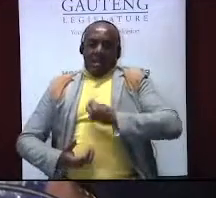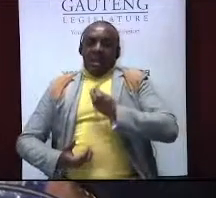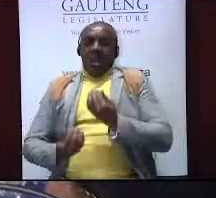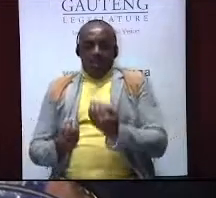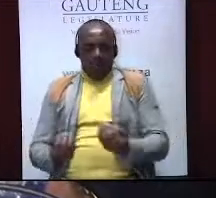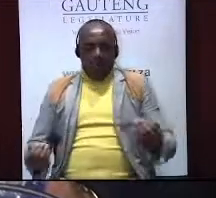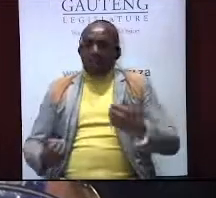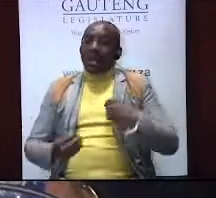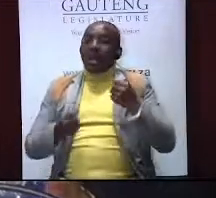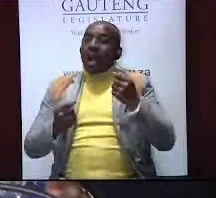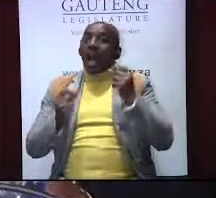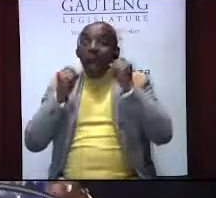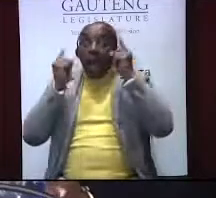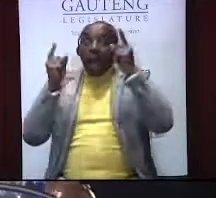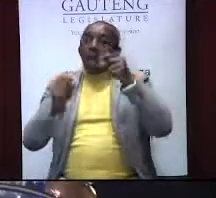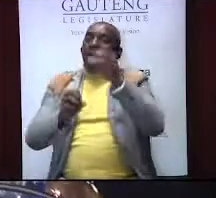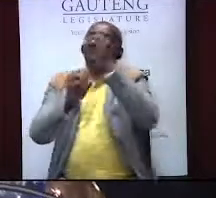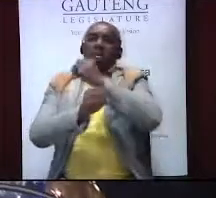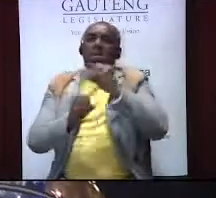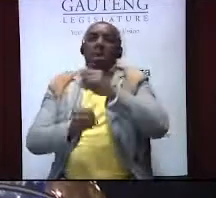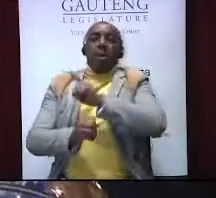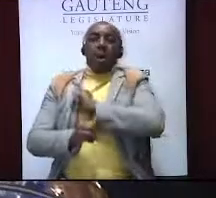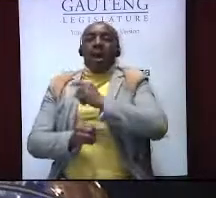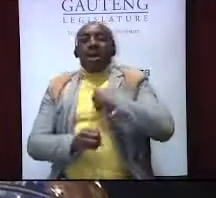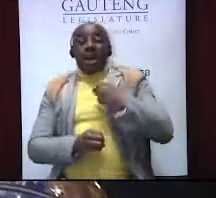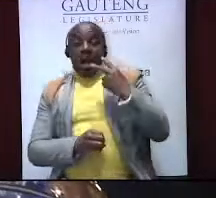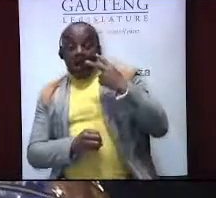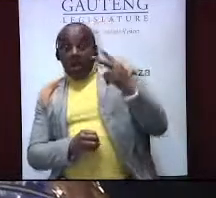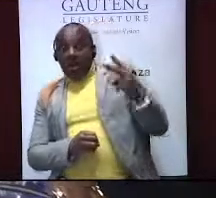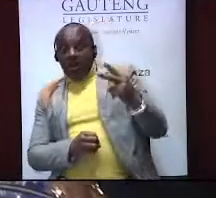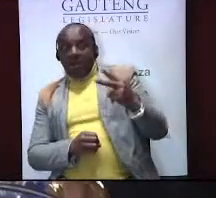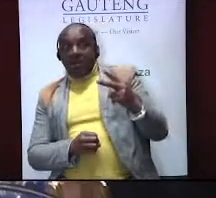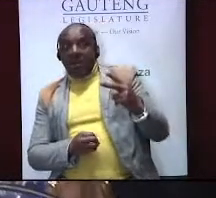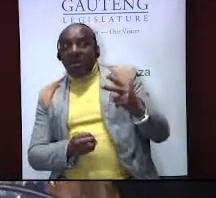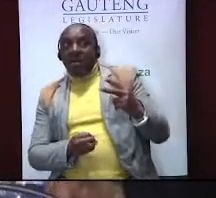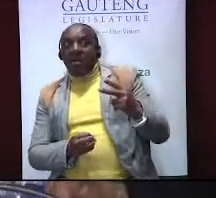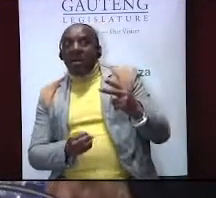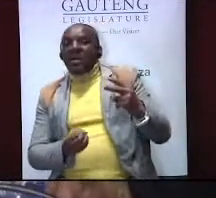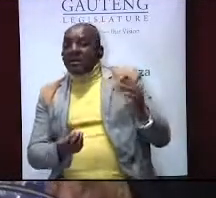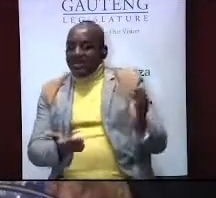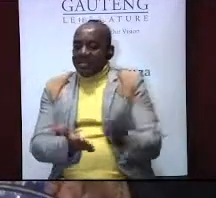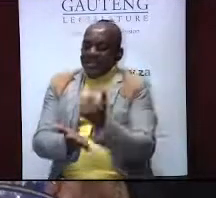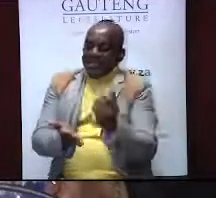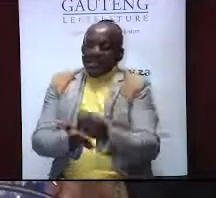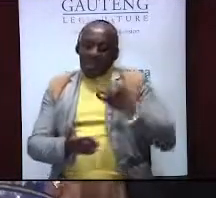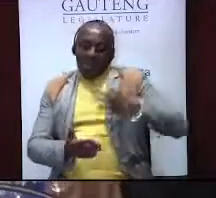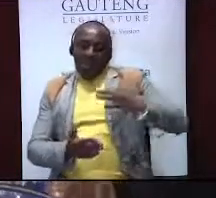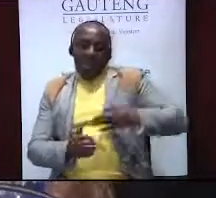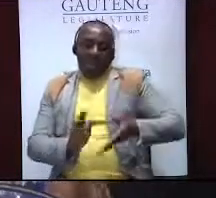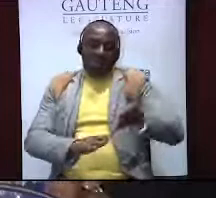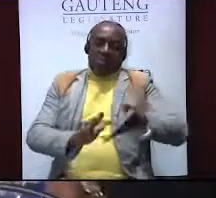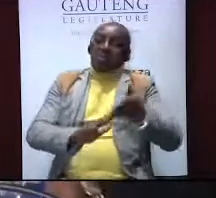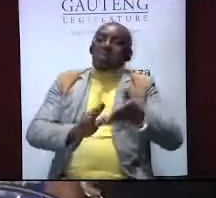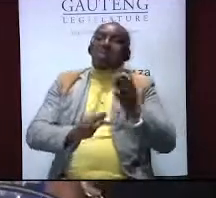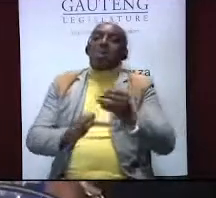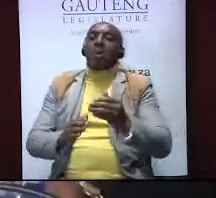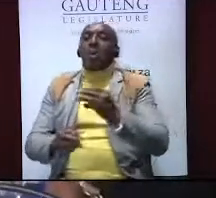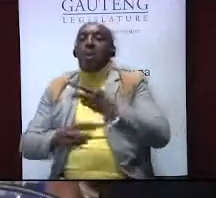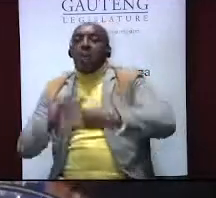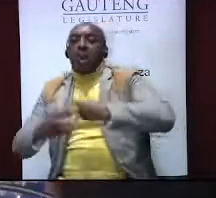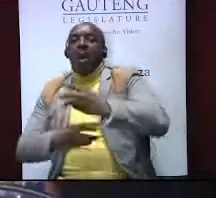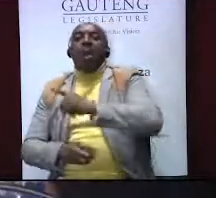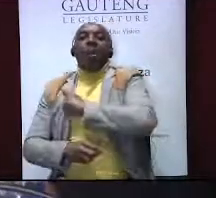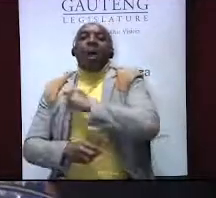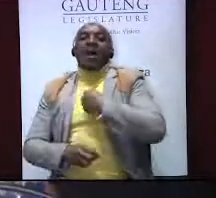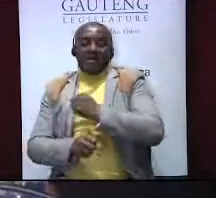unaware, because really, take a girl child to work. What about take a boy child